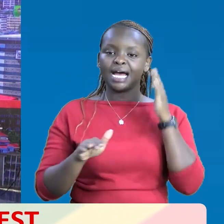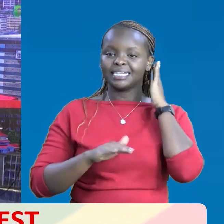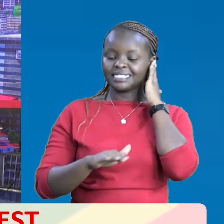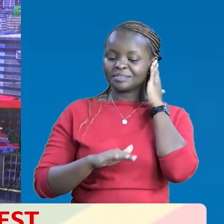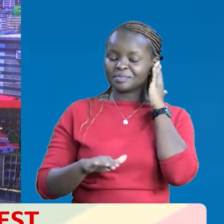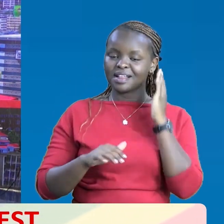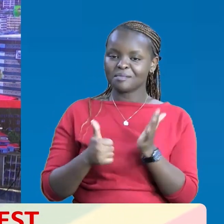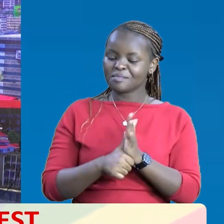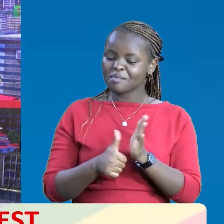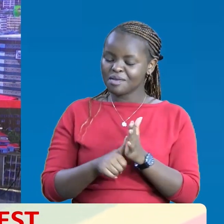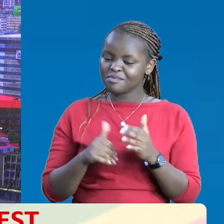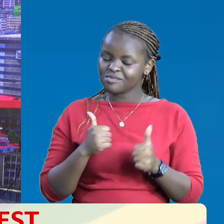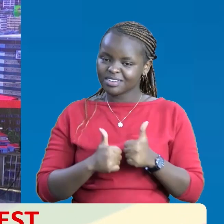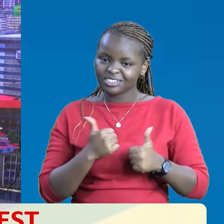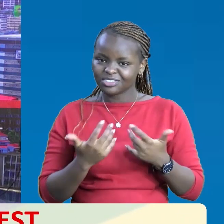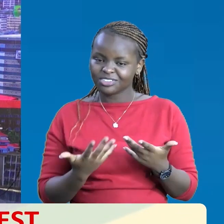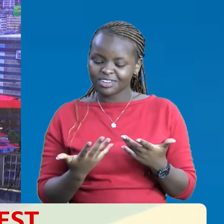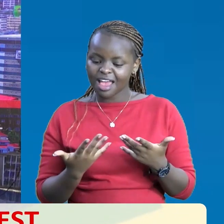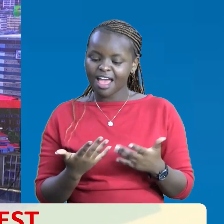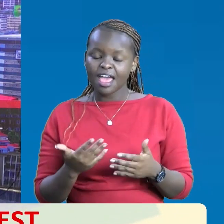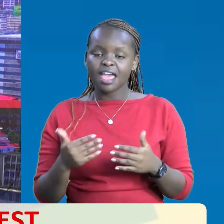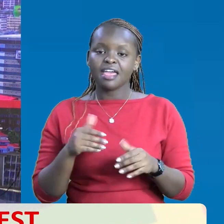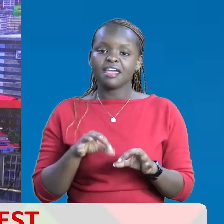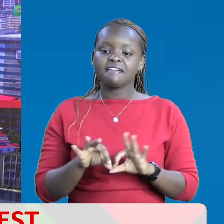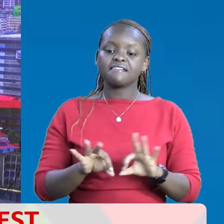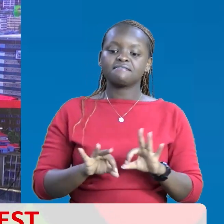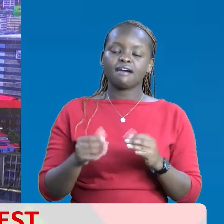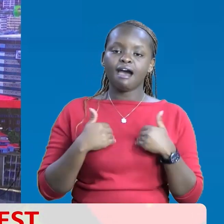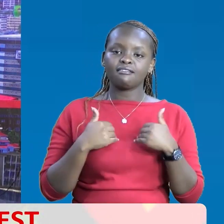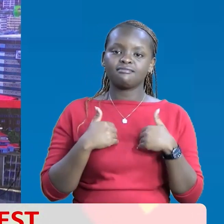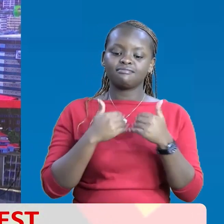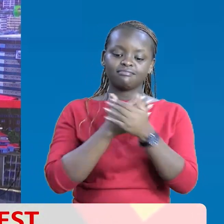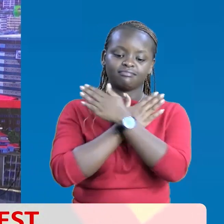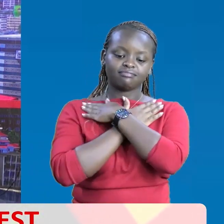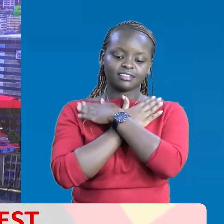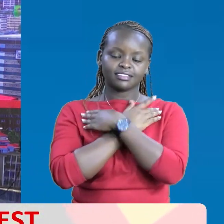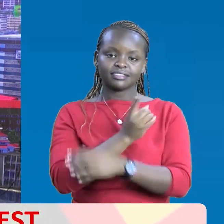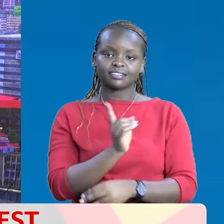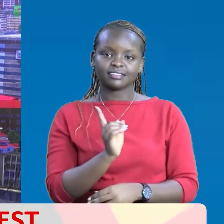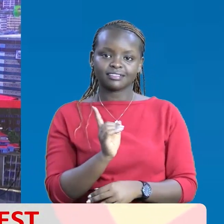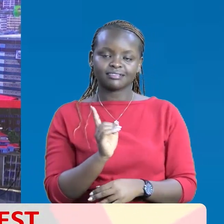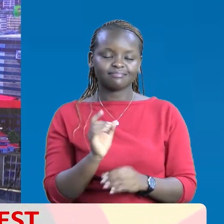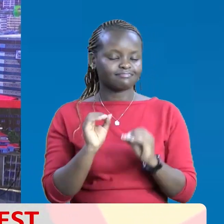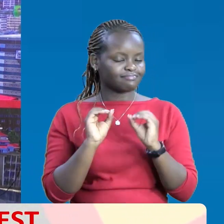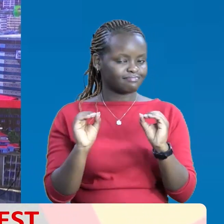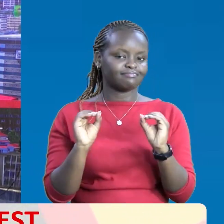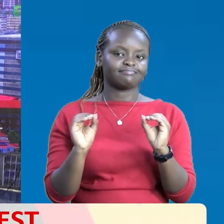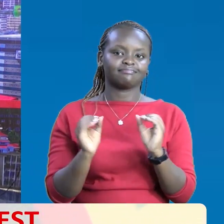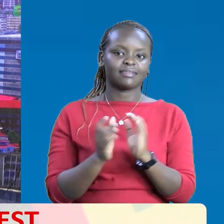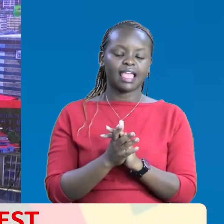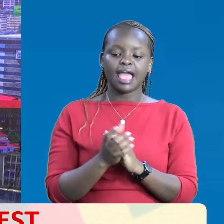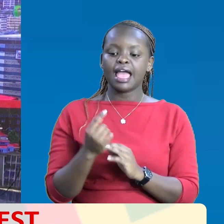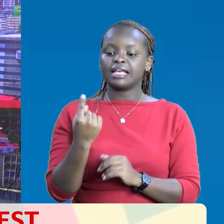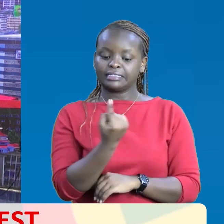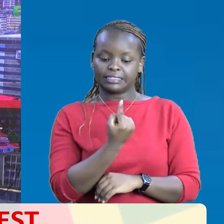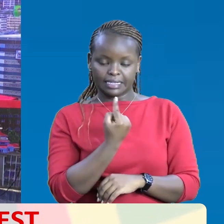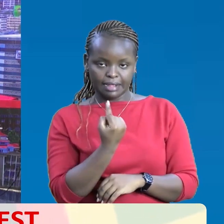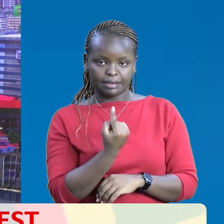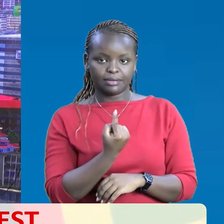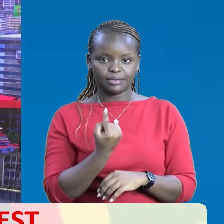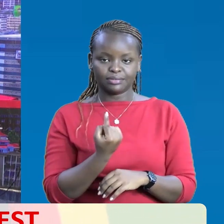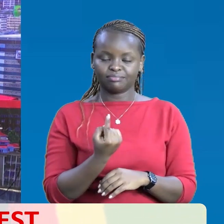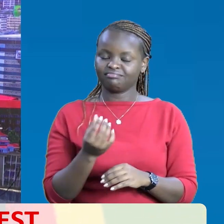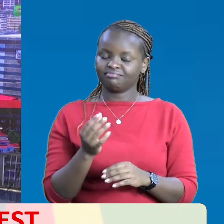mbaya? Unajua? If you don't have such people, unapata you don't have friends, you don't have someone to talk to. So unakuwa isolated. Then unaanza kuwa zile za